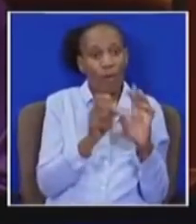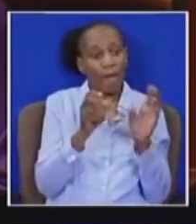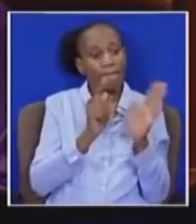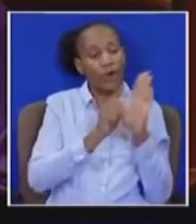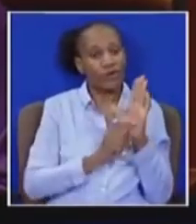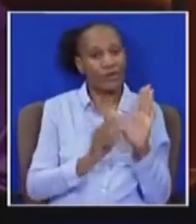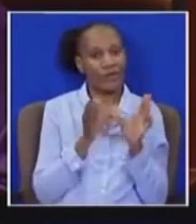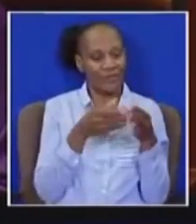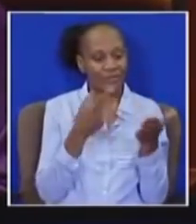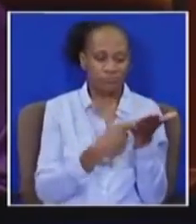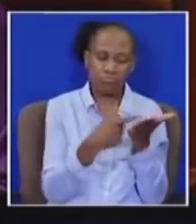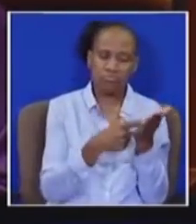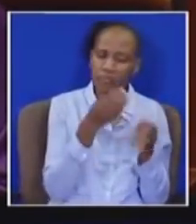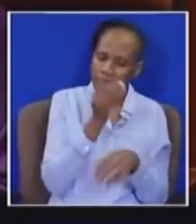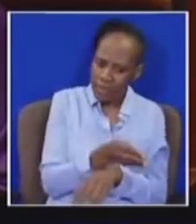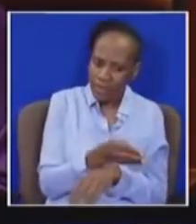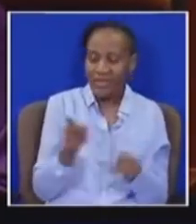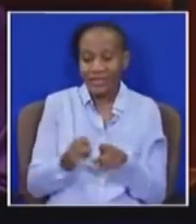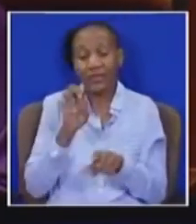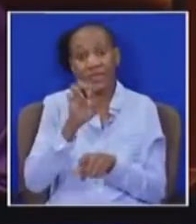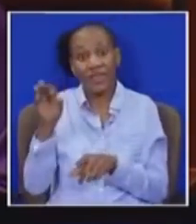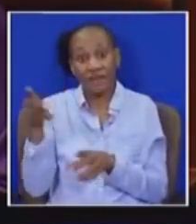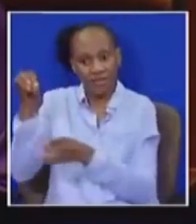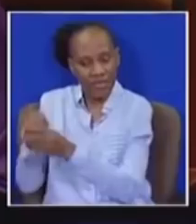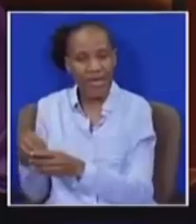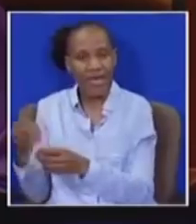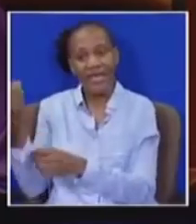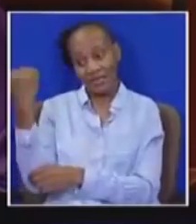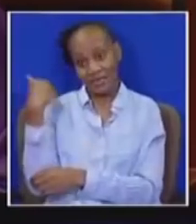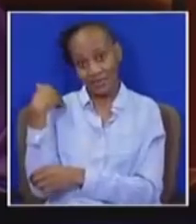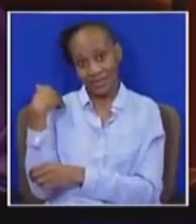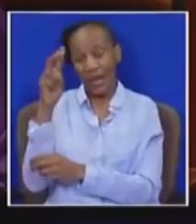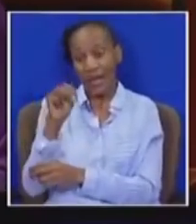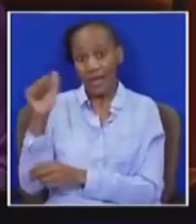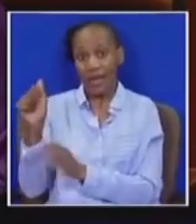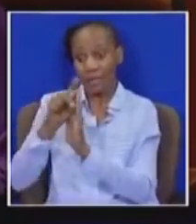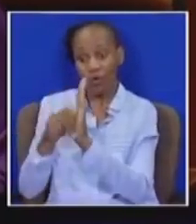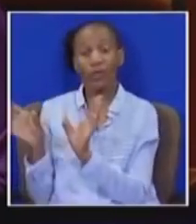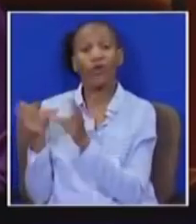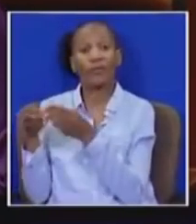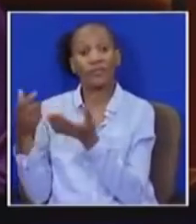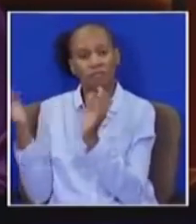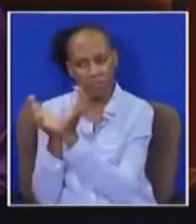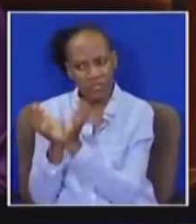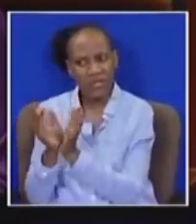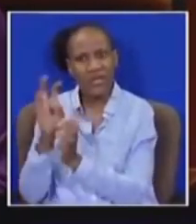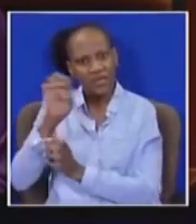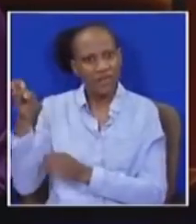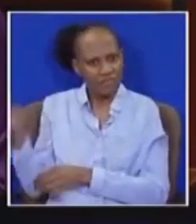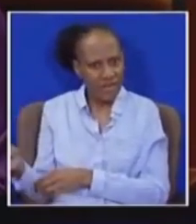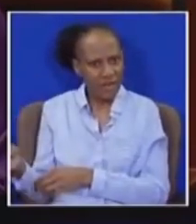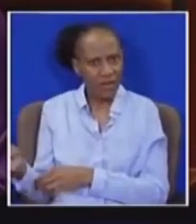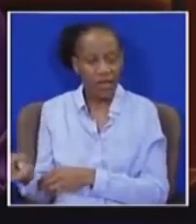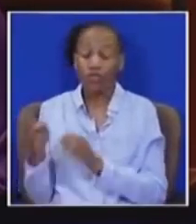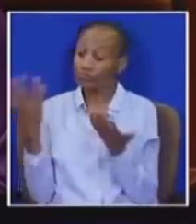also represented in yesterday afternoon's National Assembly Program Committee. Those matters were not raised by